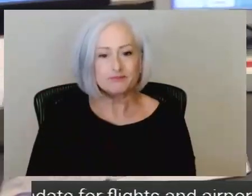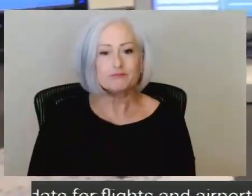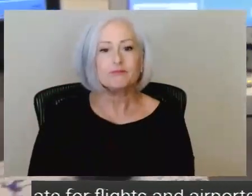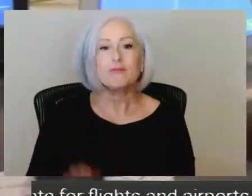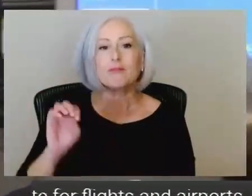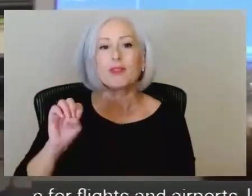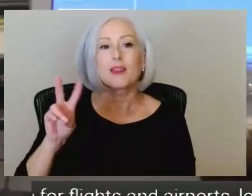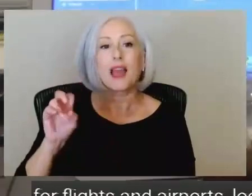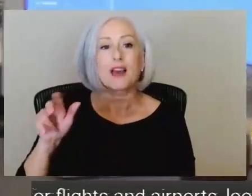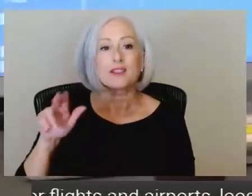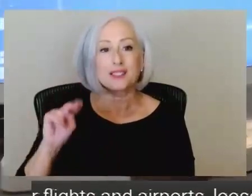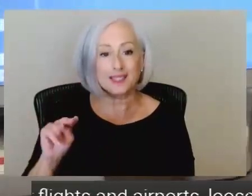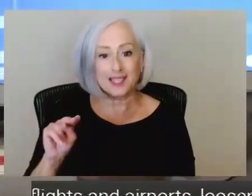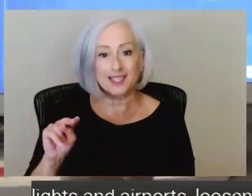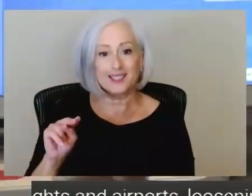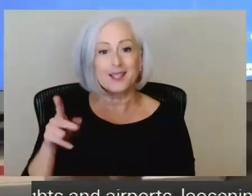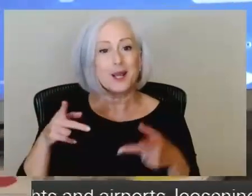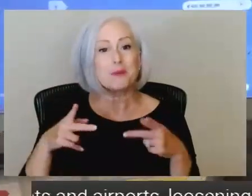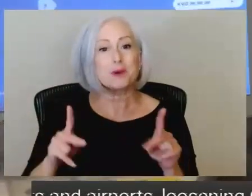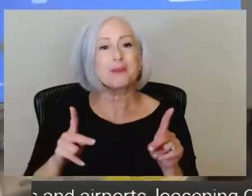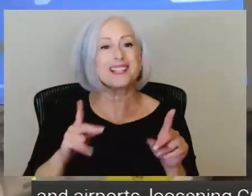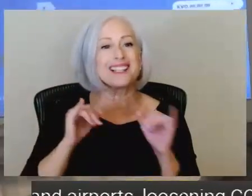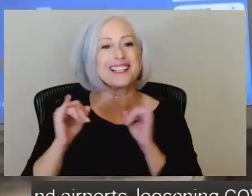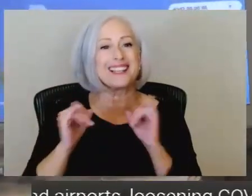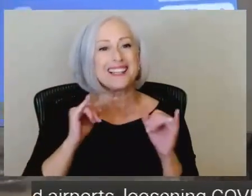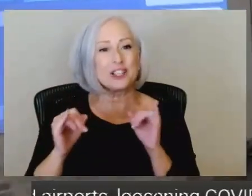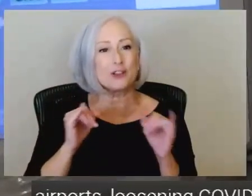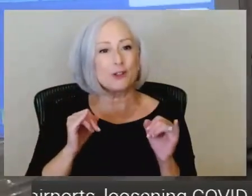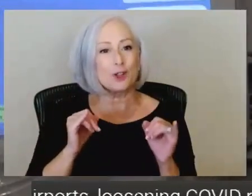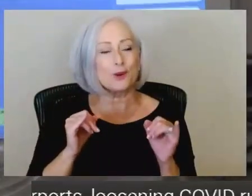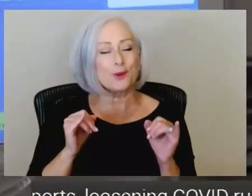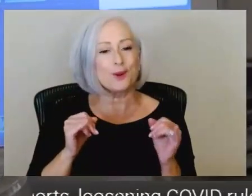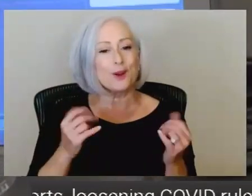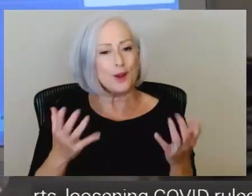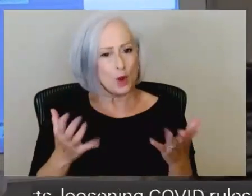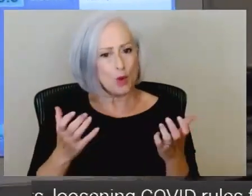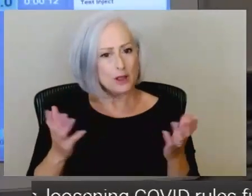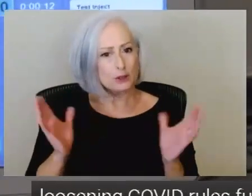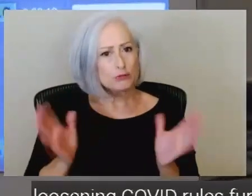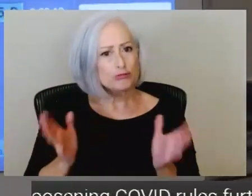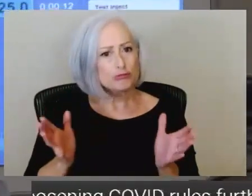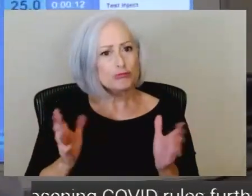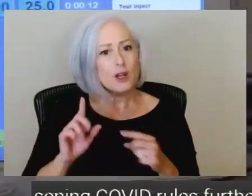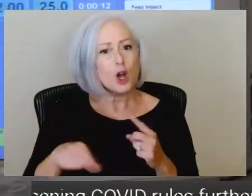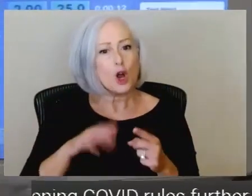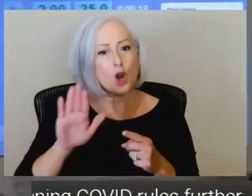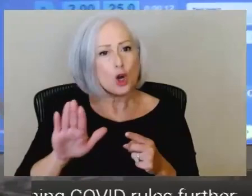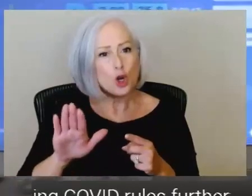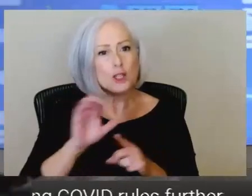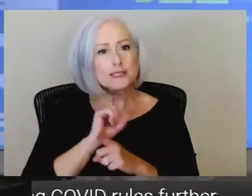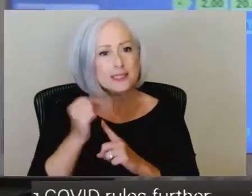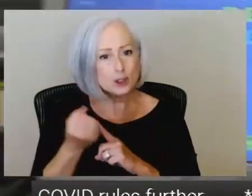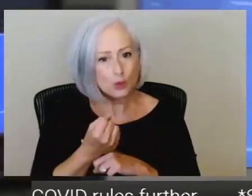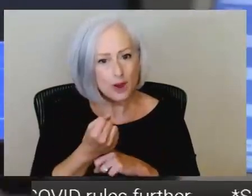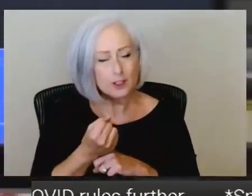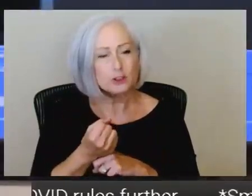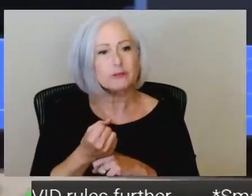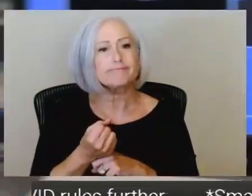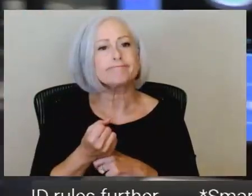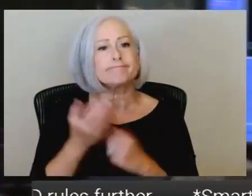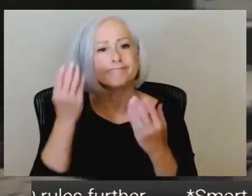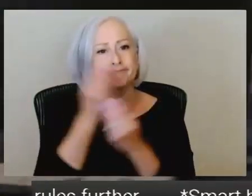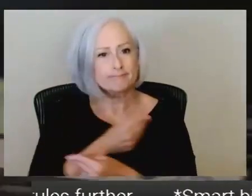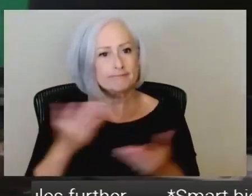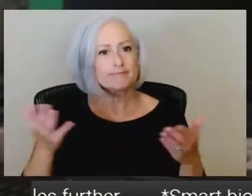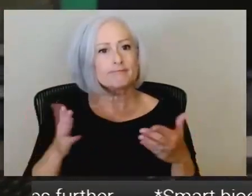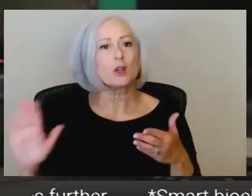us interview her, and she wanted to talk about her situation and shared her story. And then as she was